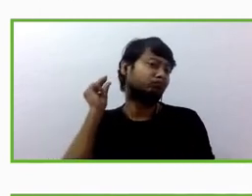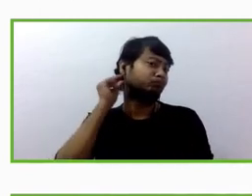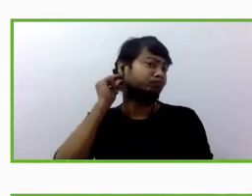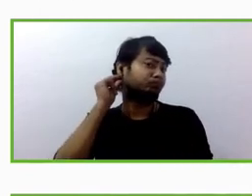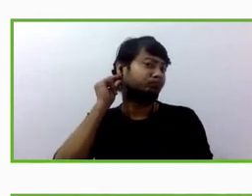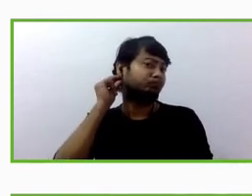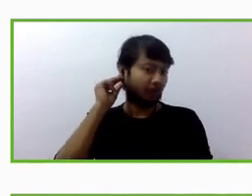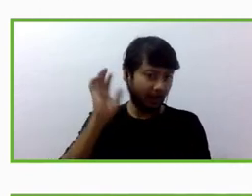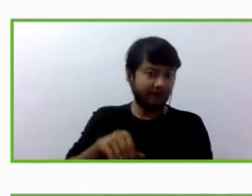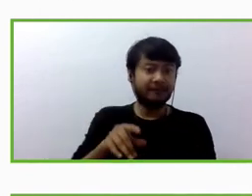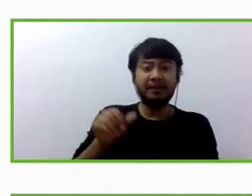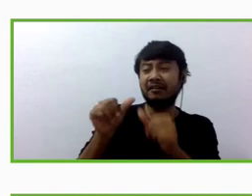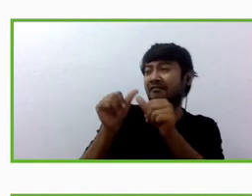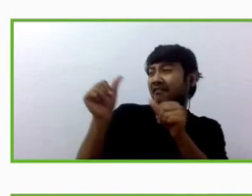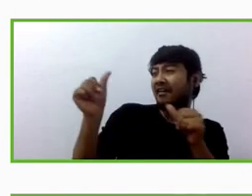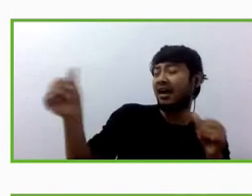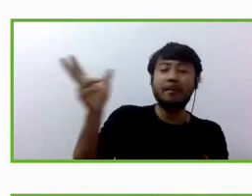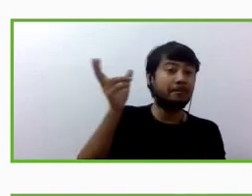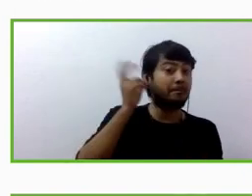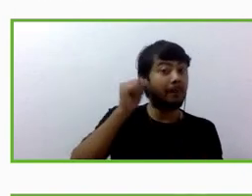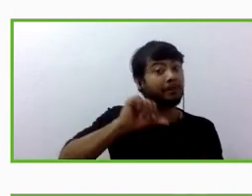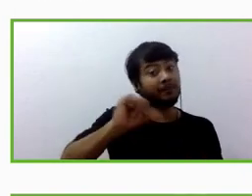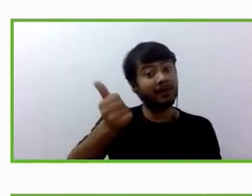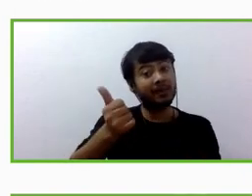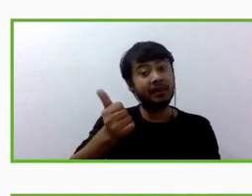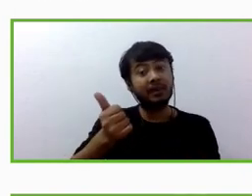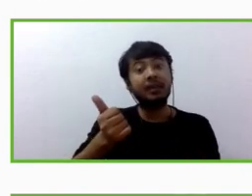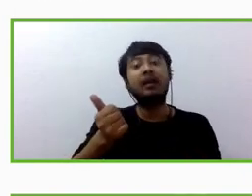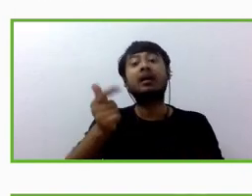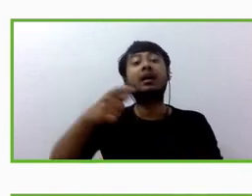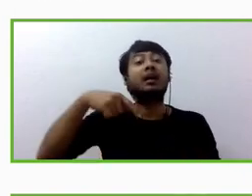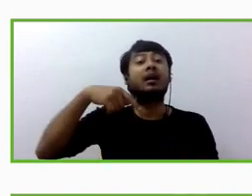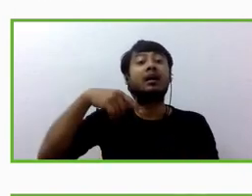patch cords for plugging into the movie